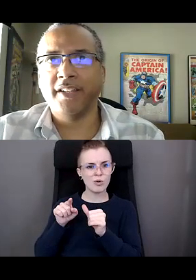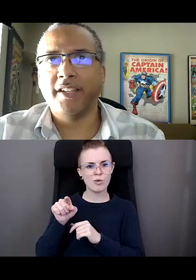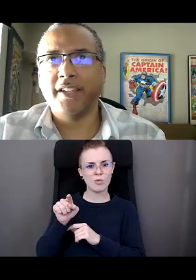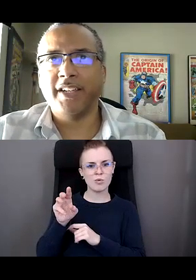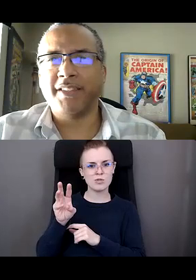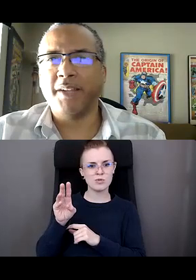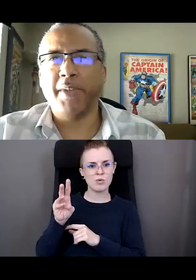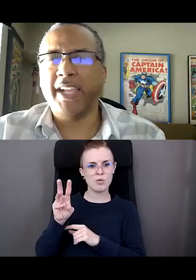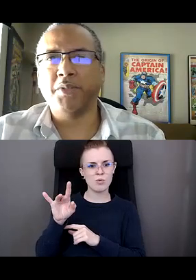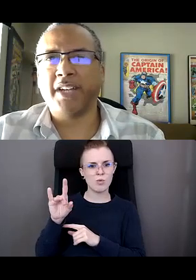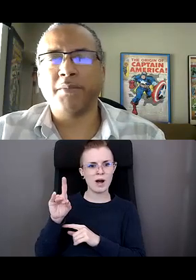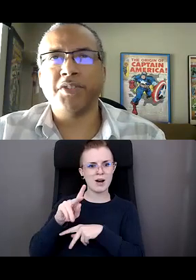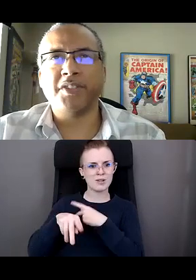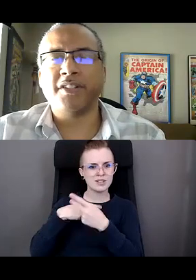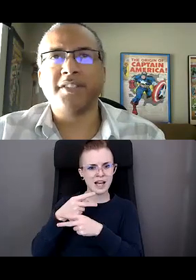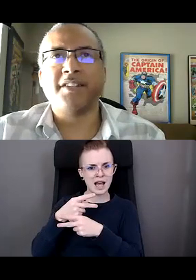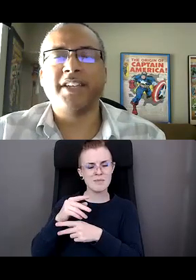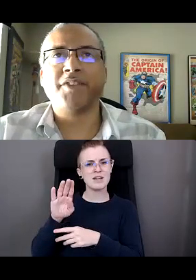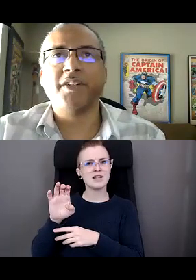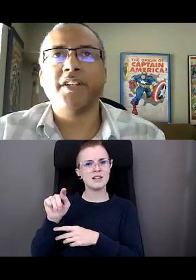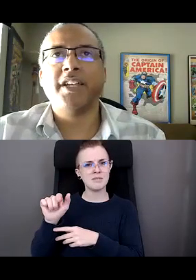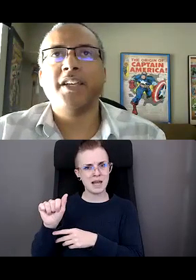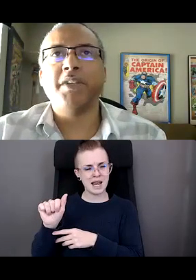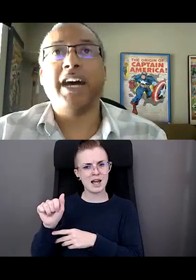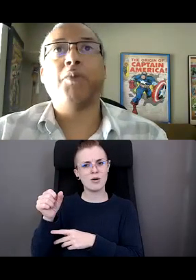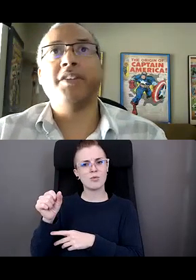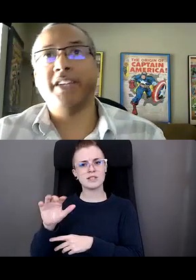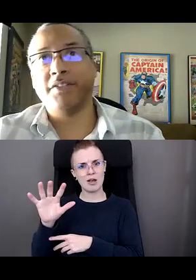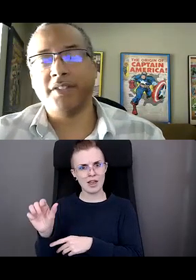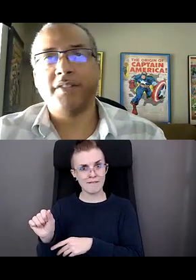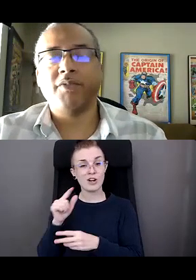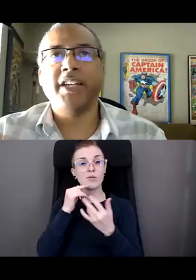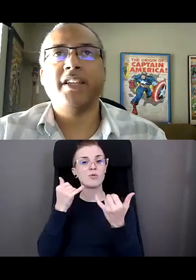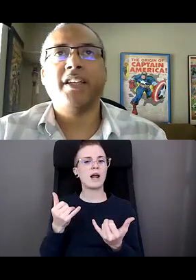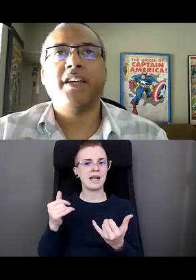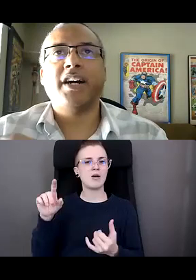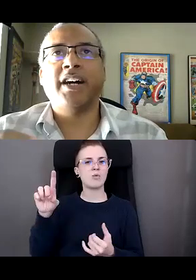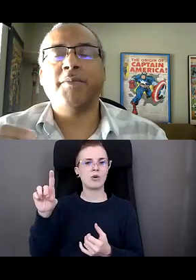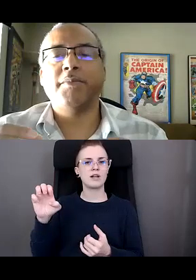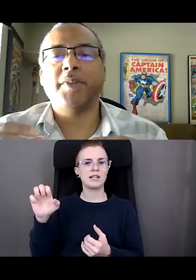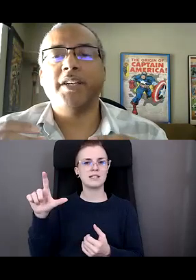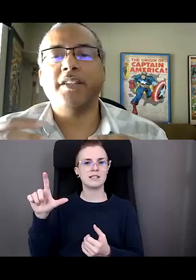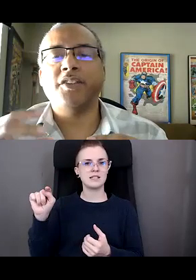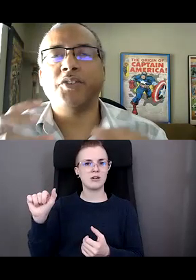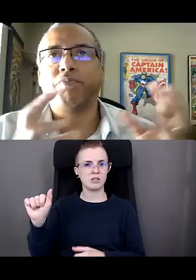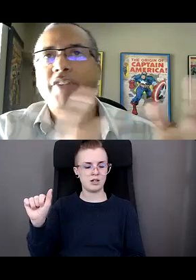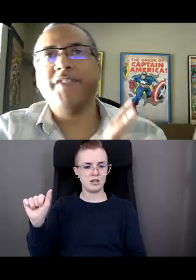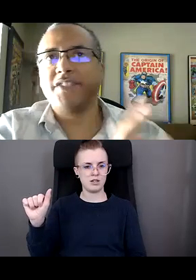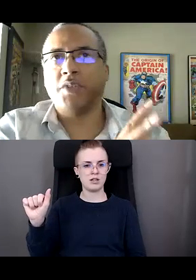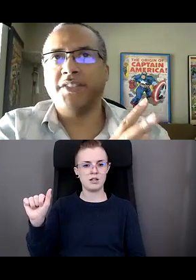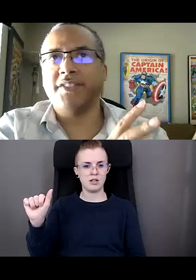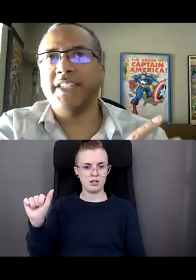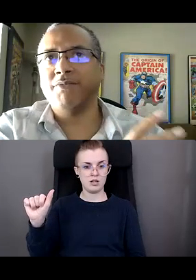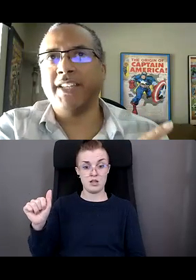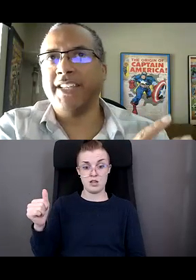England, and I think beta was out of Brazil or South Africa, but now we're at Delta, right? Those